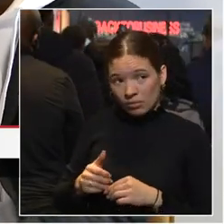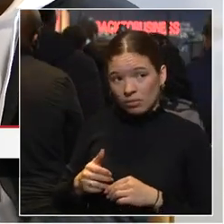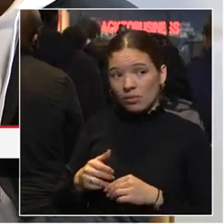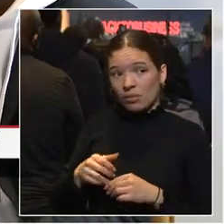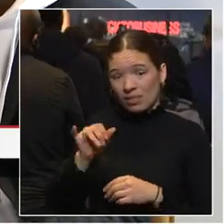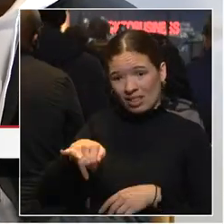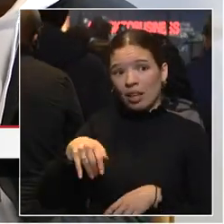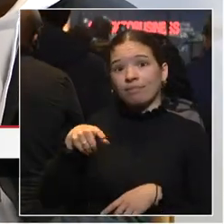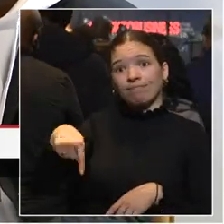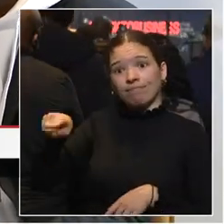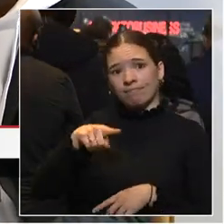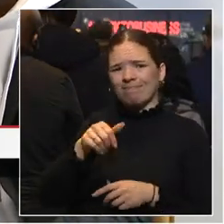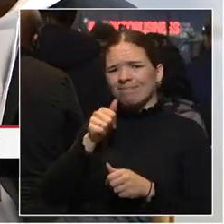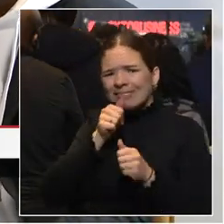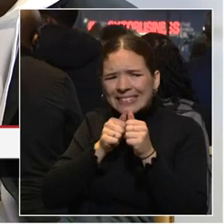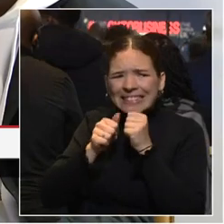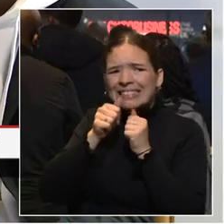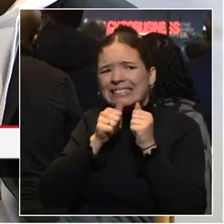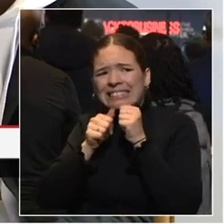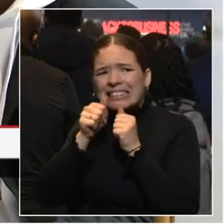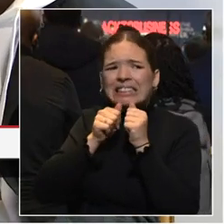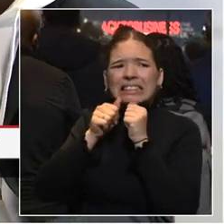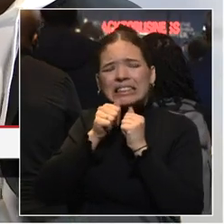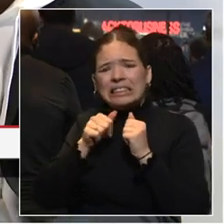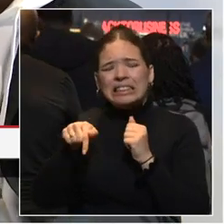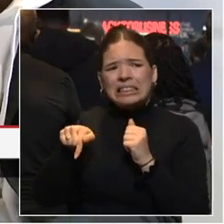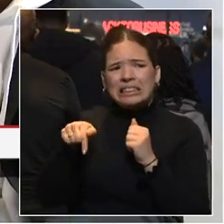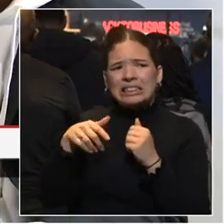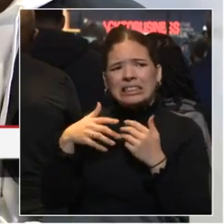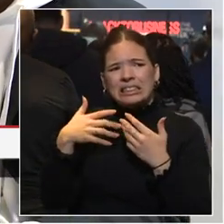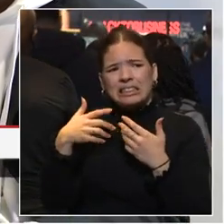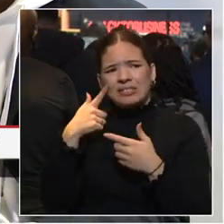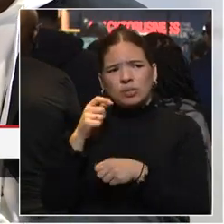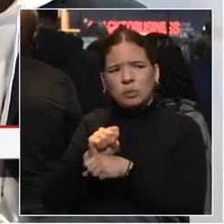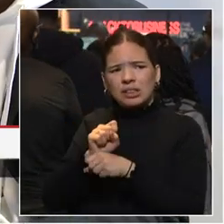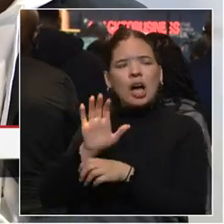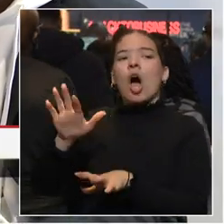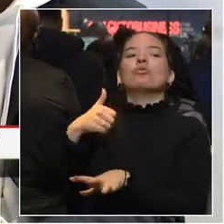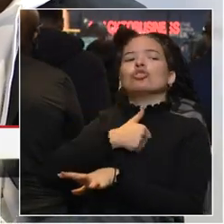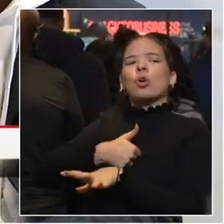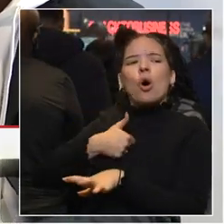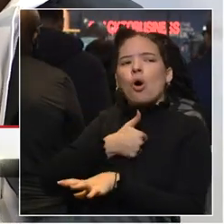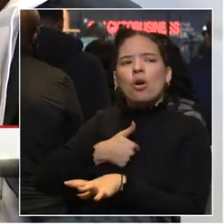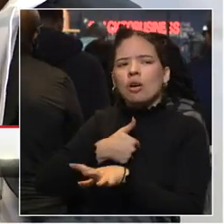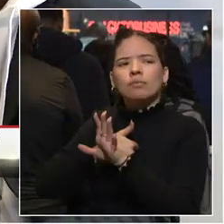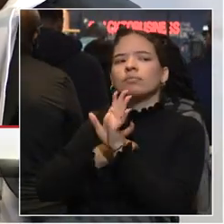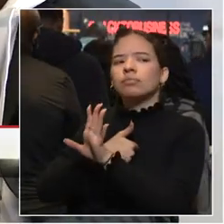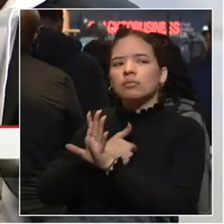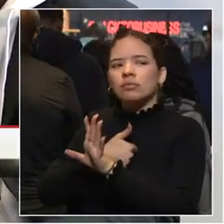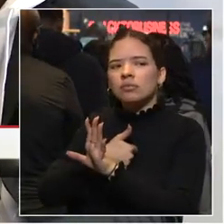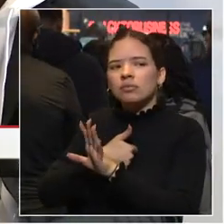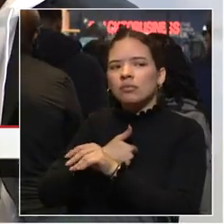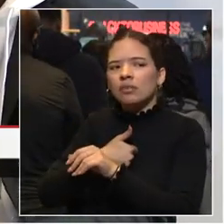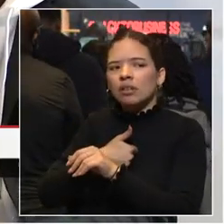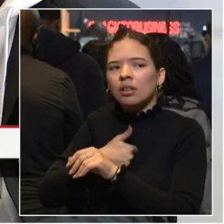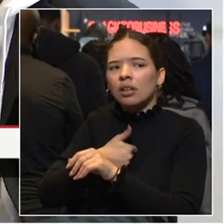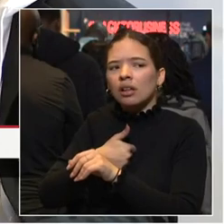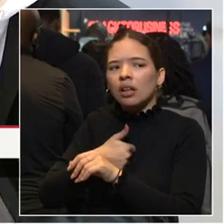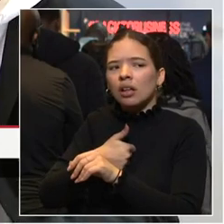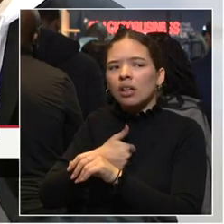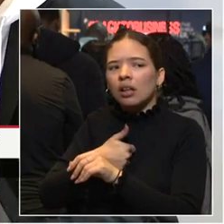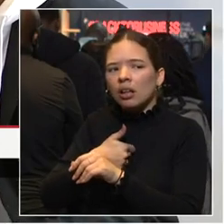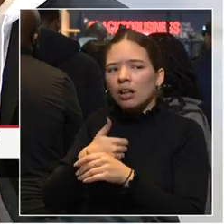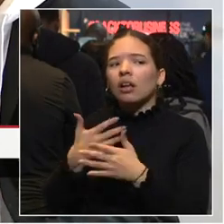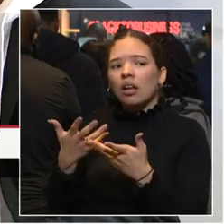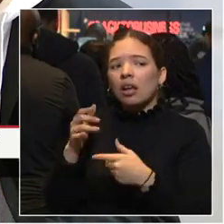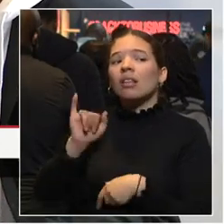big practice in being in the workplace, a big practice while being in the workplace is your ability to negotiate and